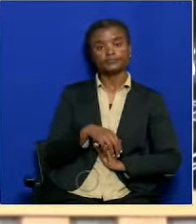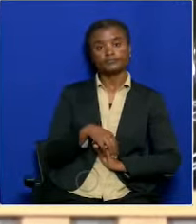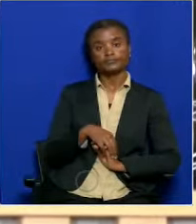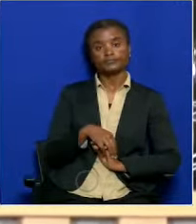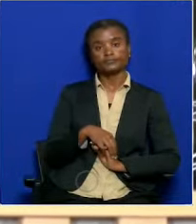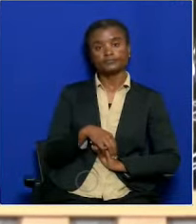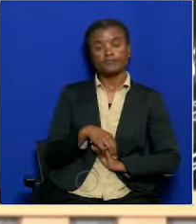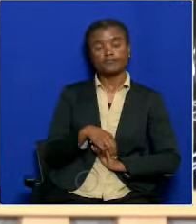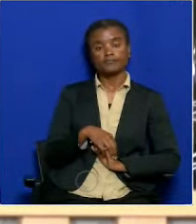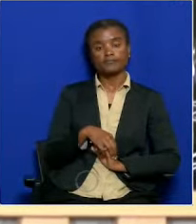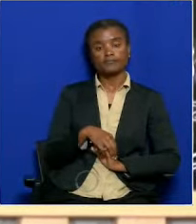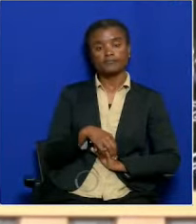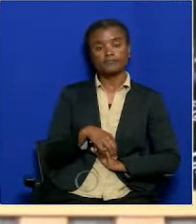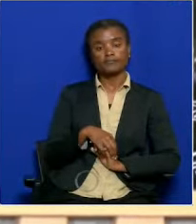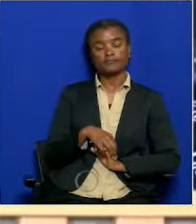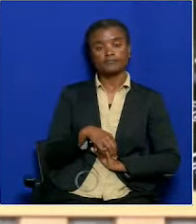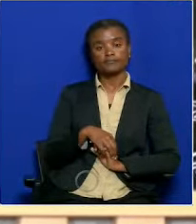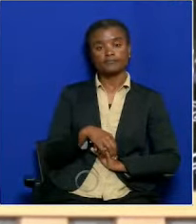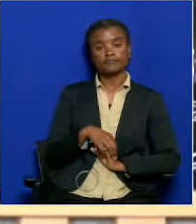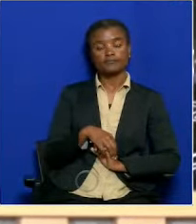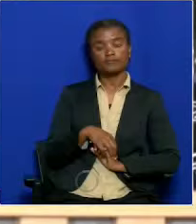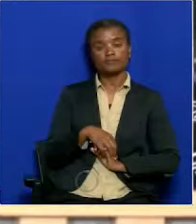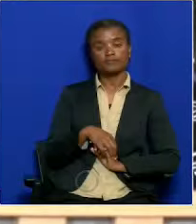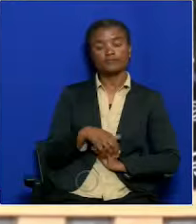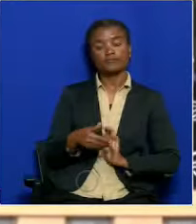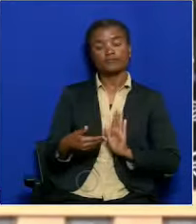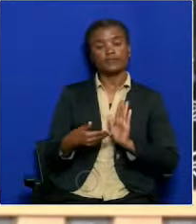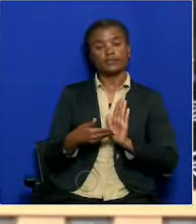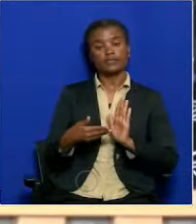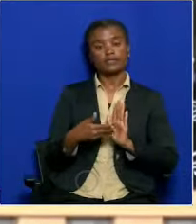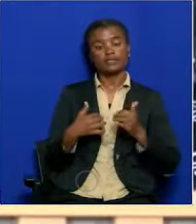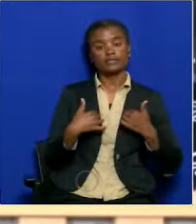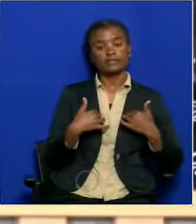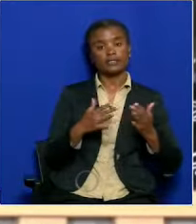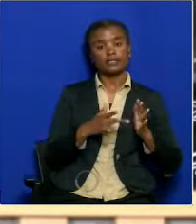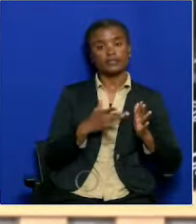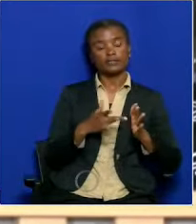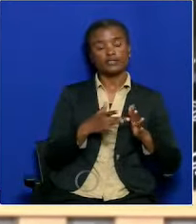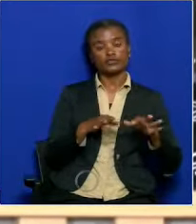so it starts at page 46.